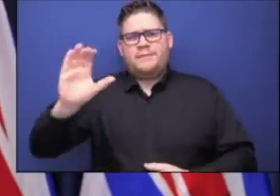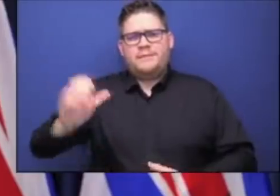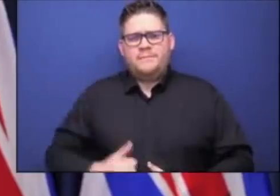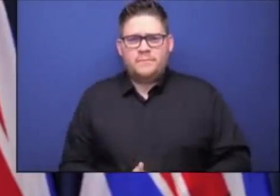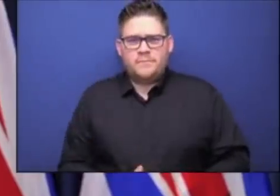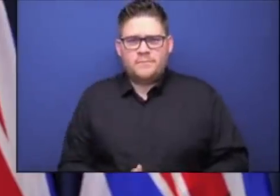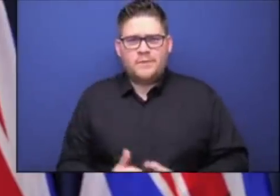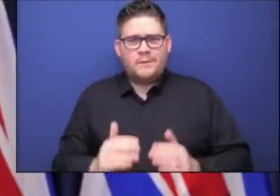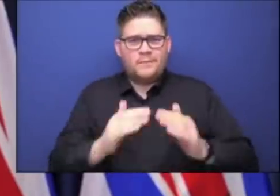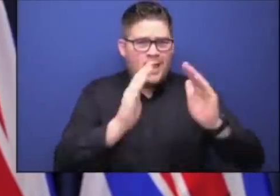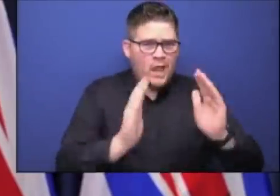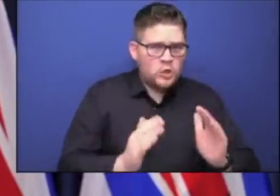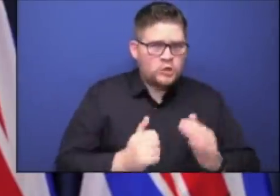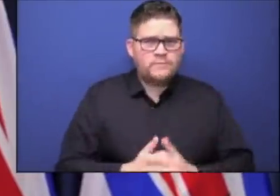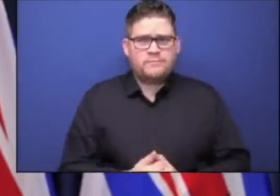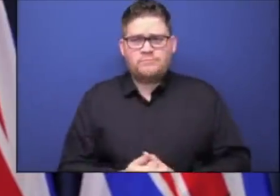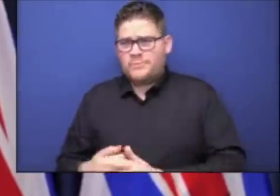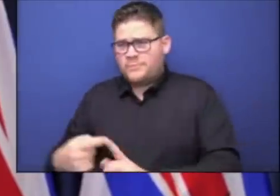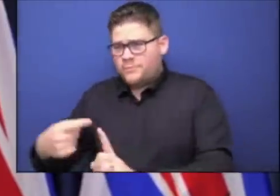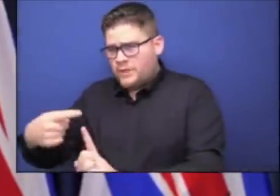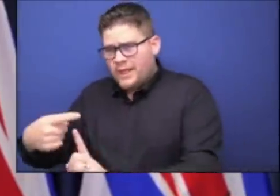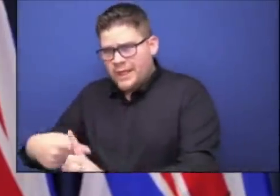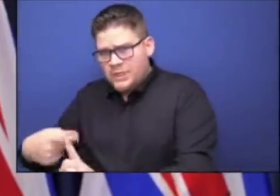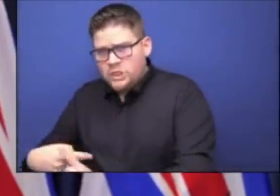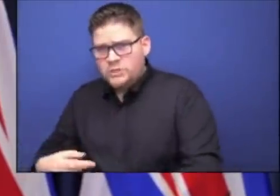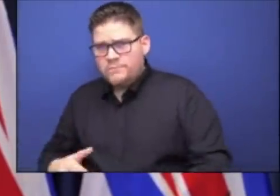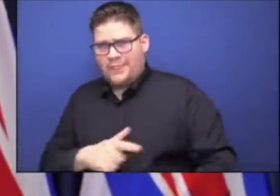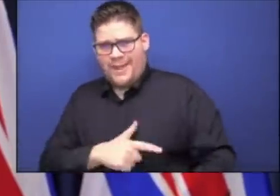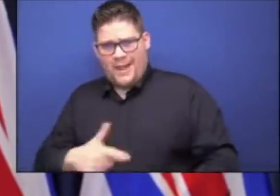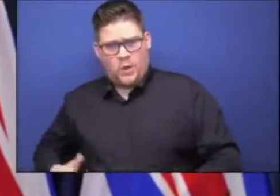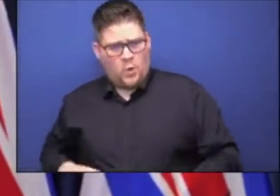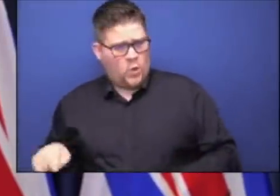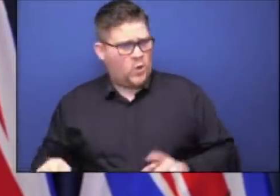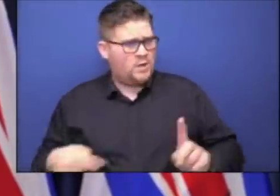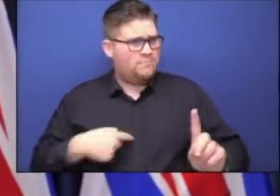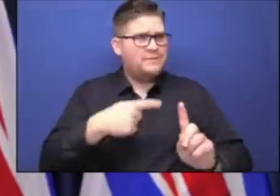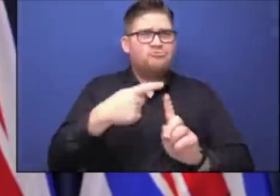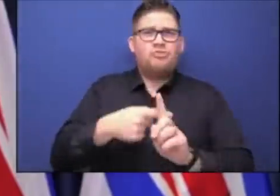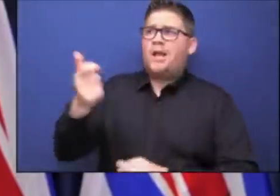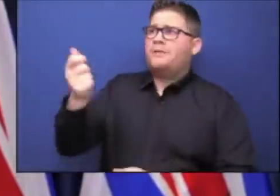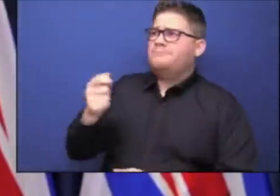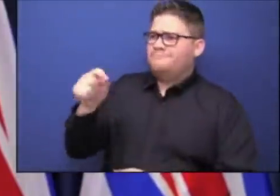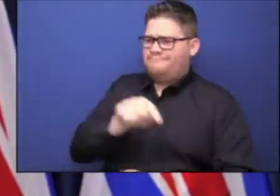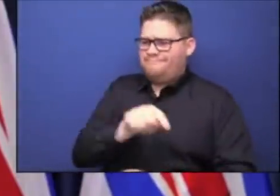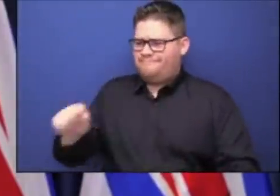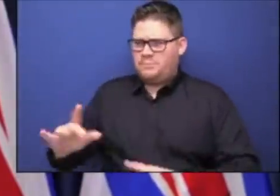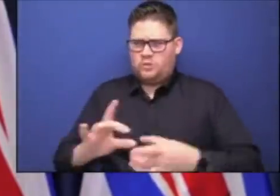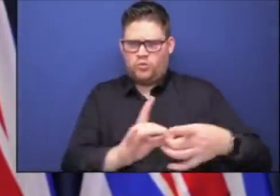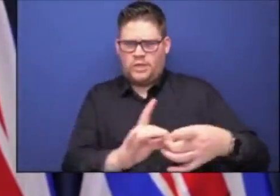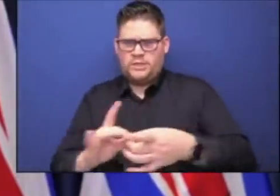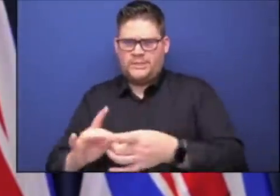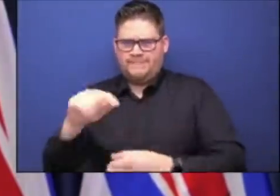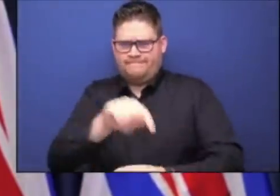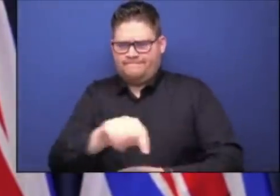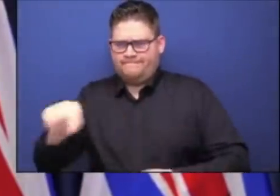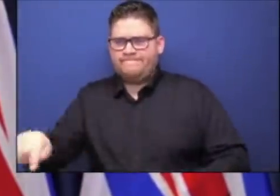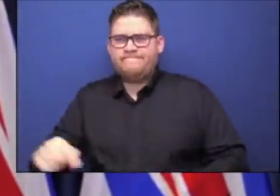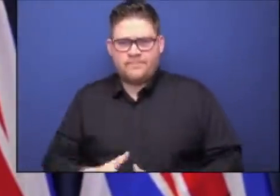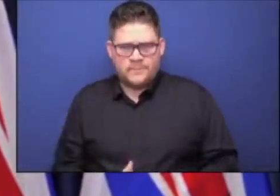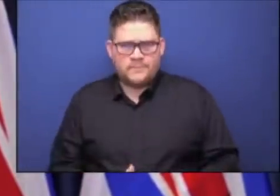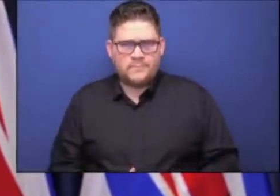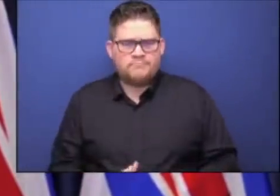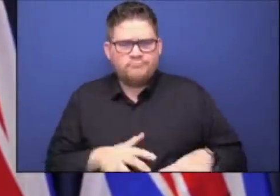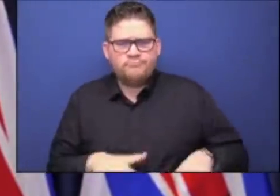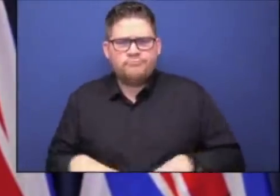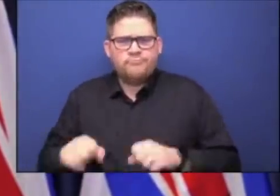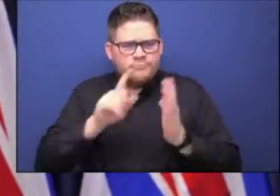renters. While we did that work, we heard many stories from people, stories I was familiar with as the MLA for the West End. Stories